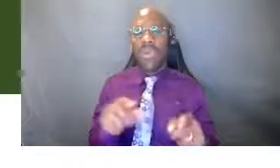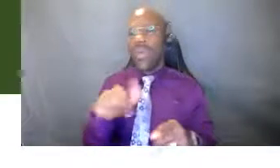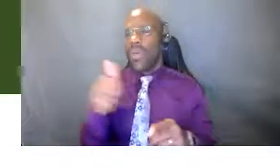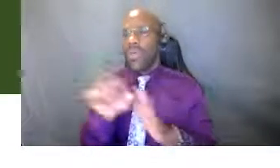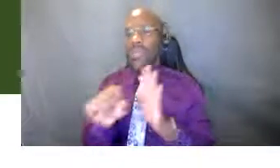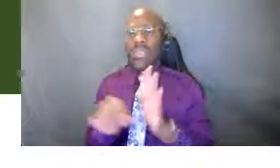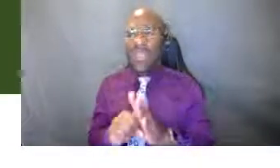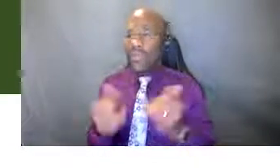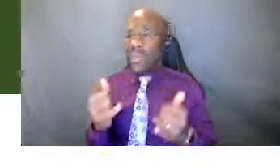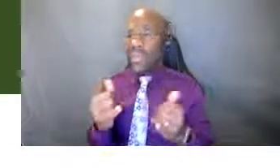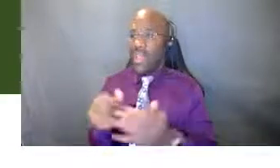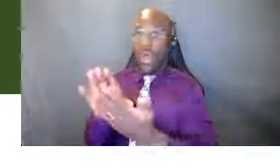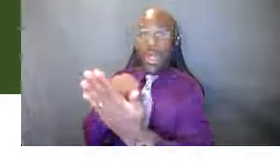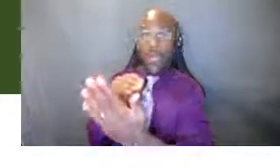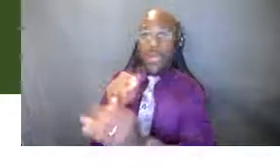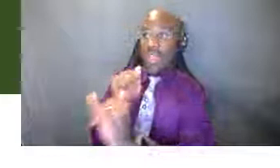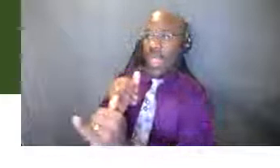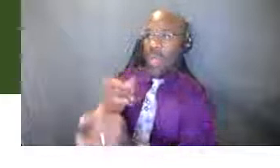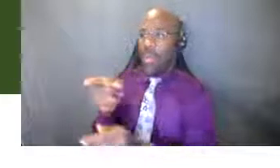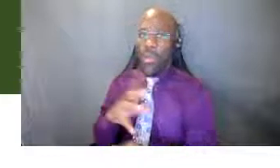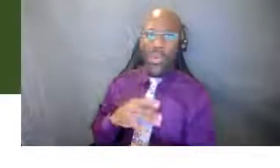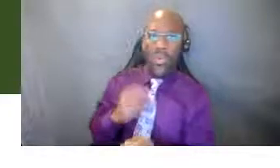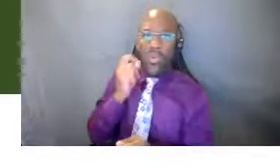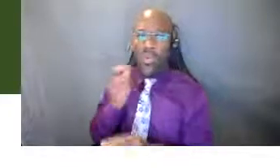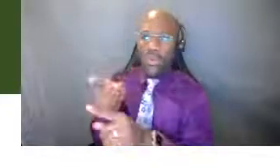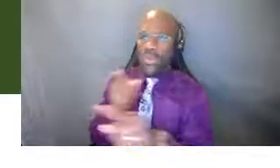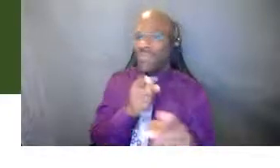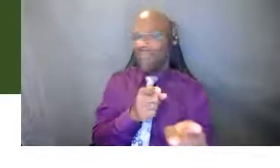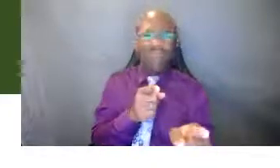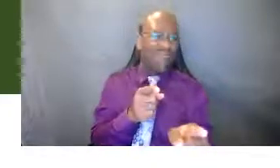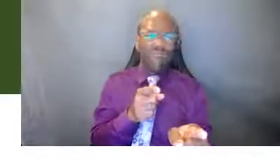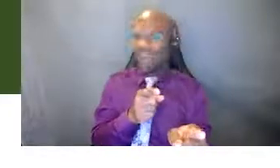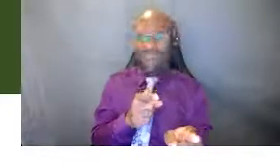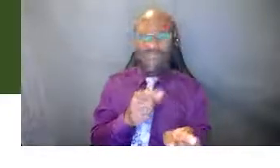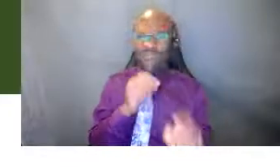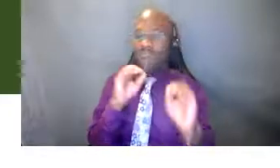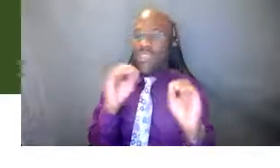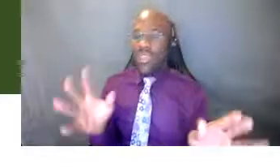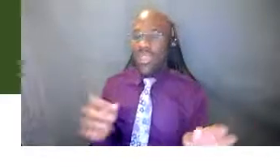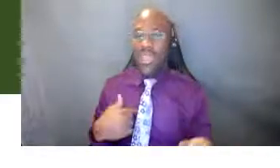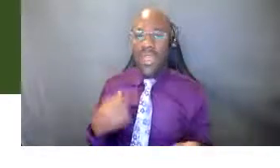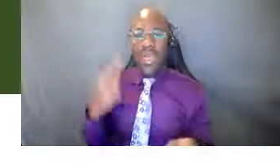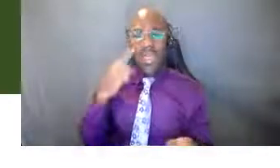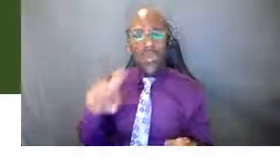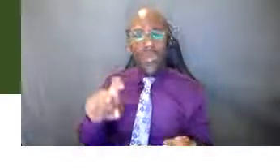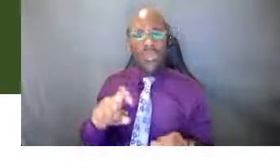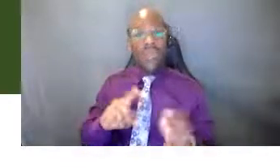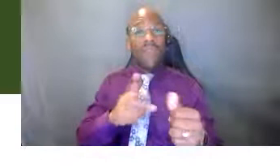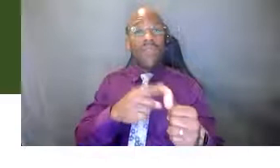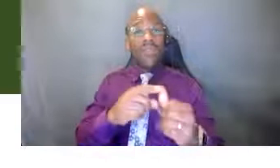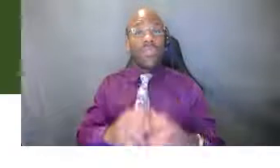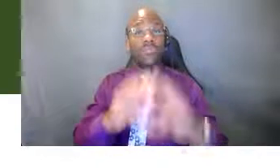be followed. I think there's certain best practices that need to be more fully implemented, that just haven't